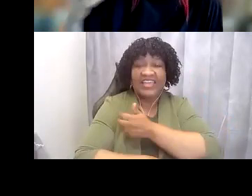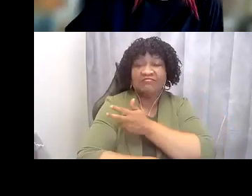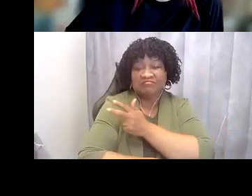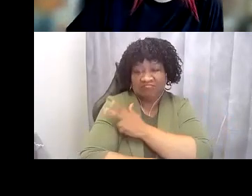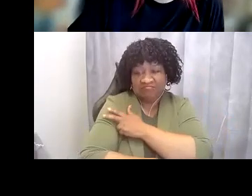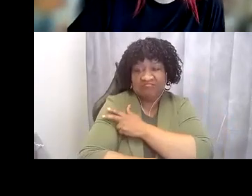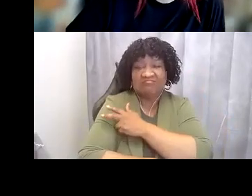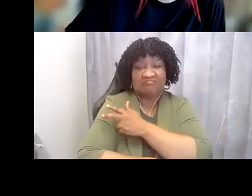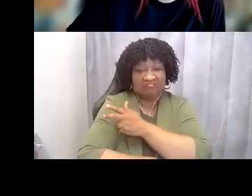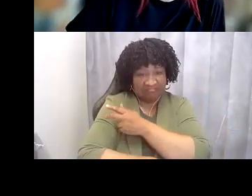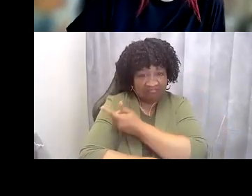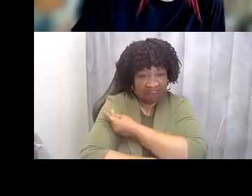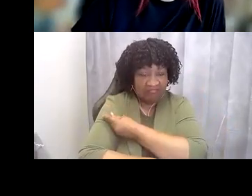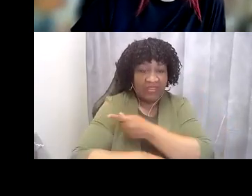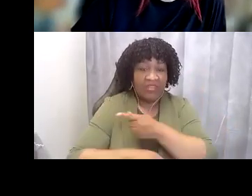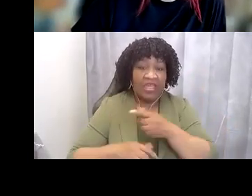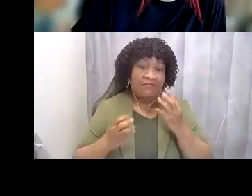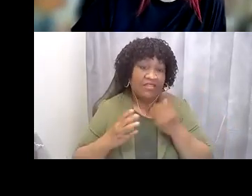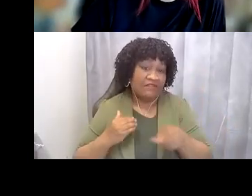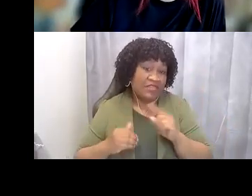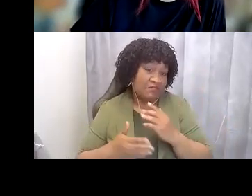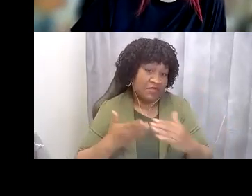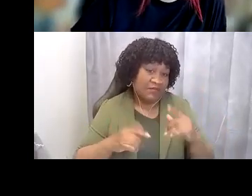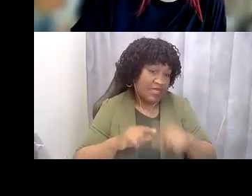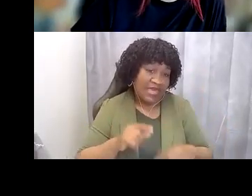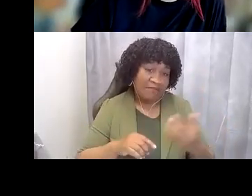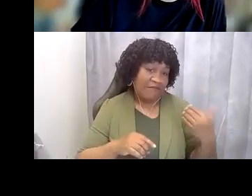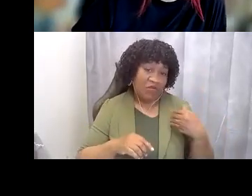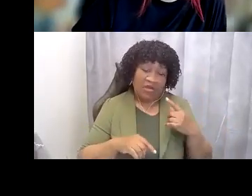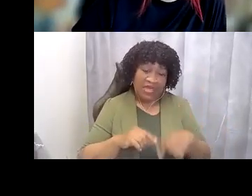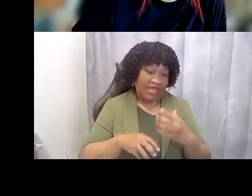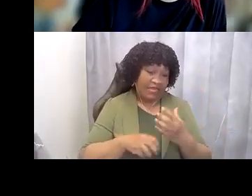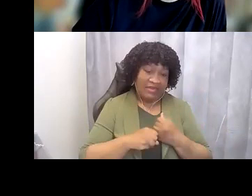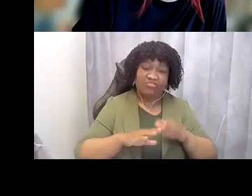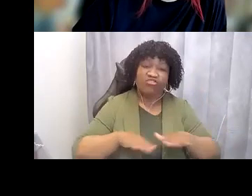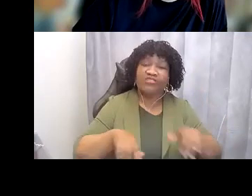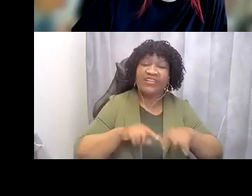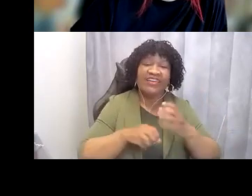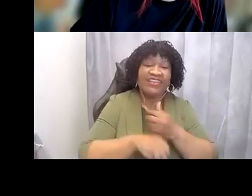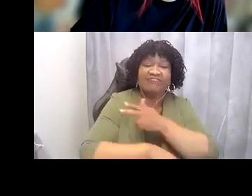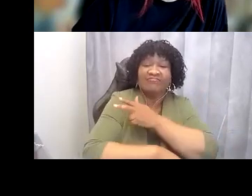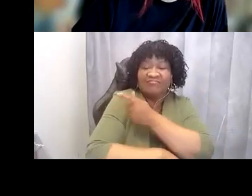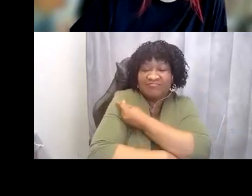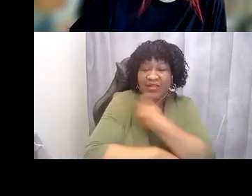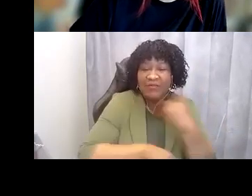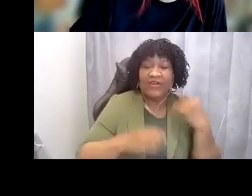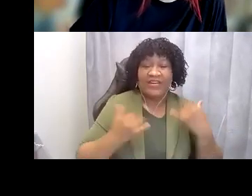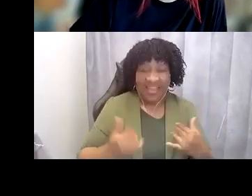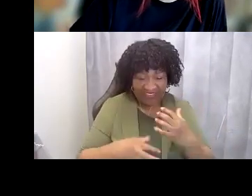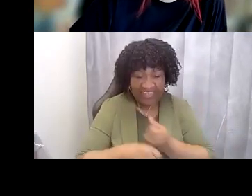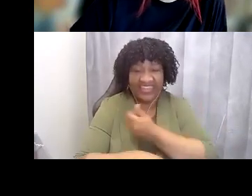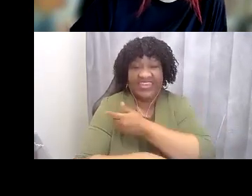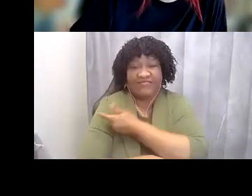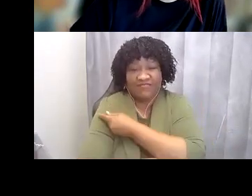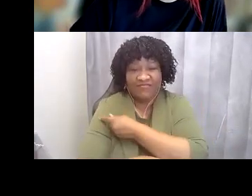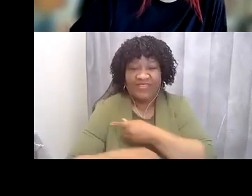So children 5 to 11 were not able to get boosted before, and they can now. And we're going to talk about that. And also, there's a